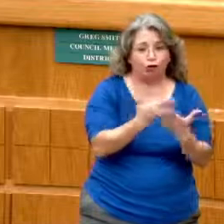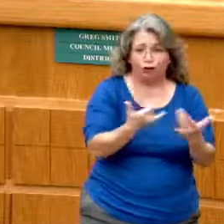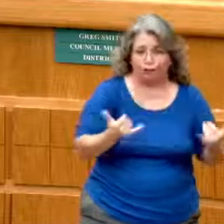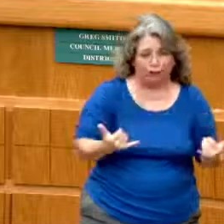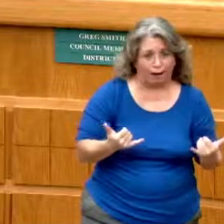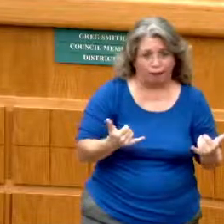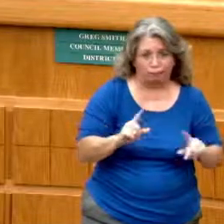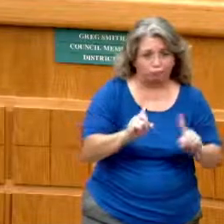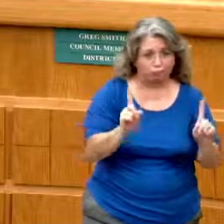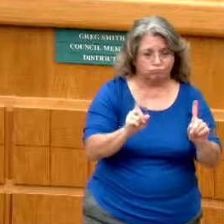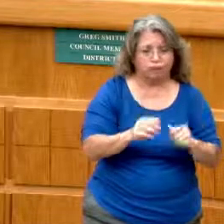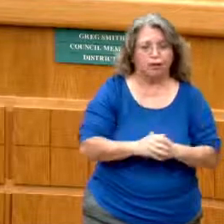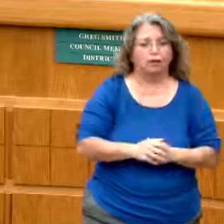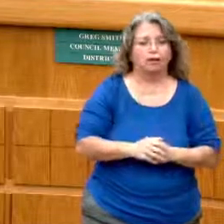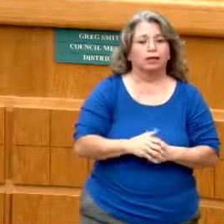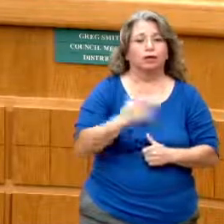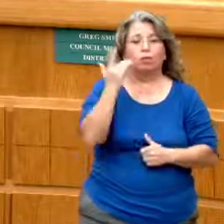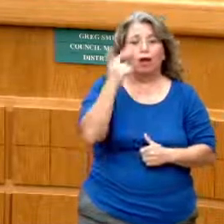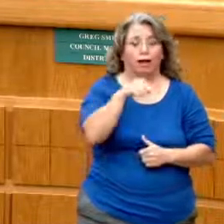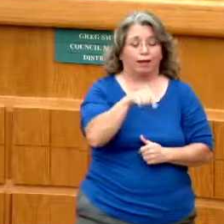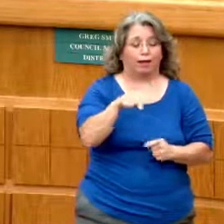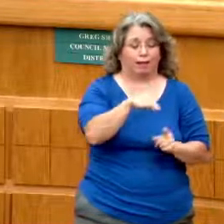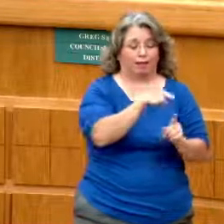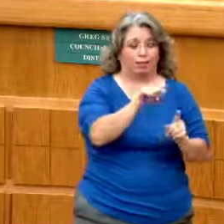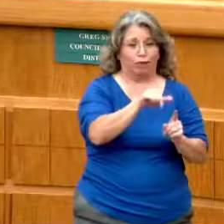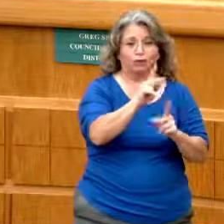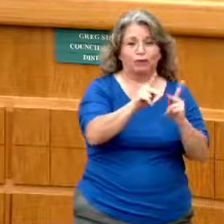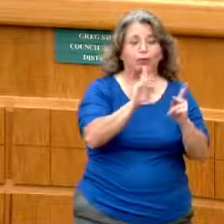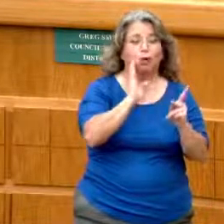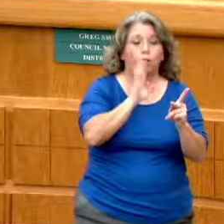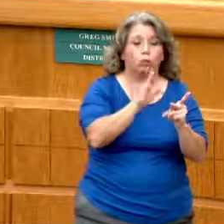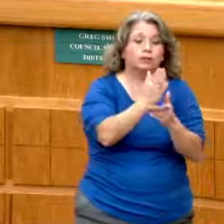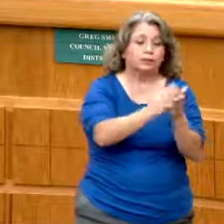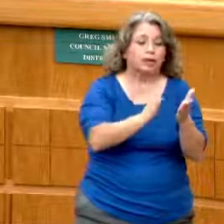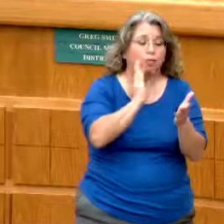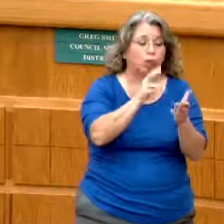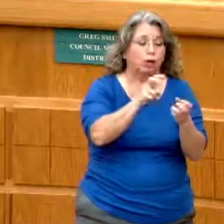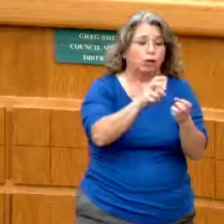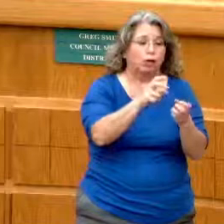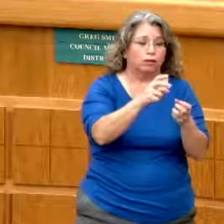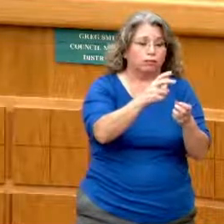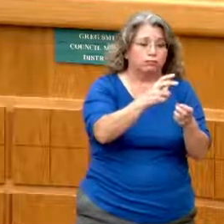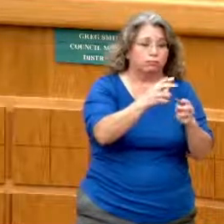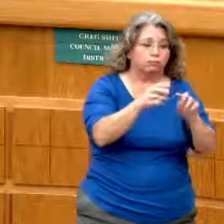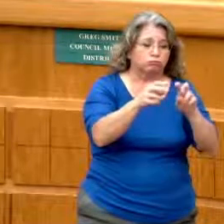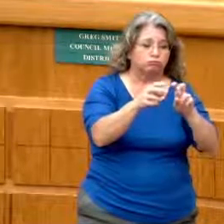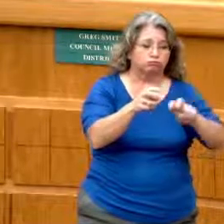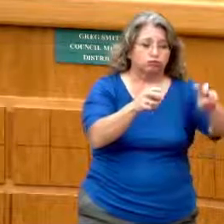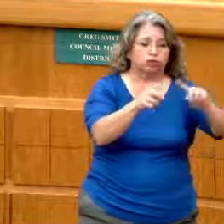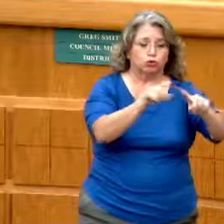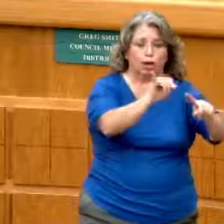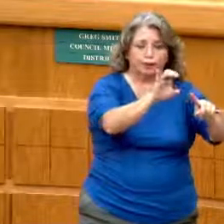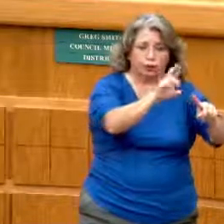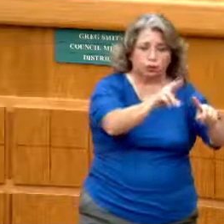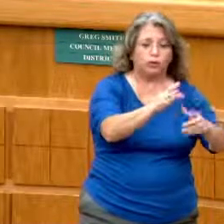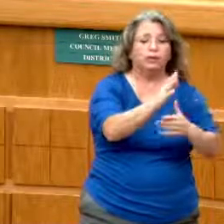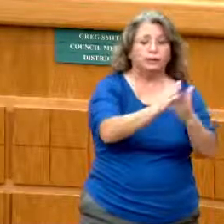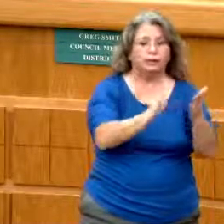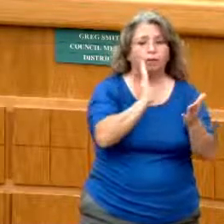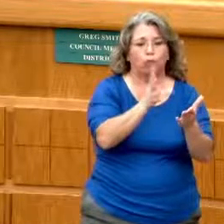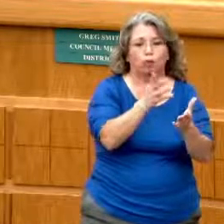reason is that people will die, people will be transferred to the intensive care unit. So we're at